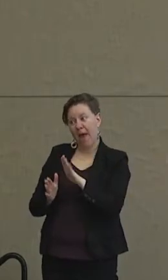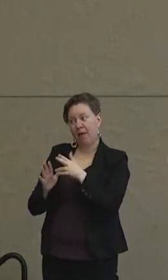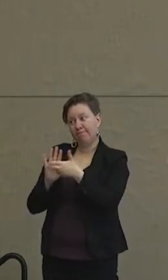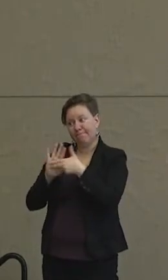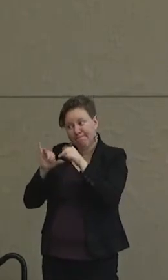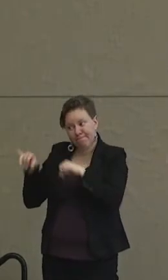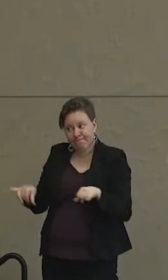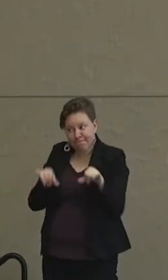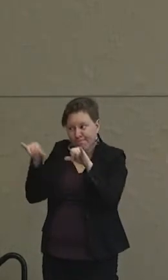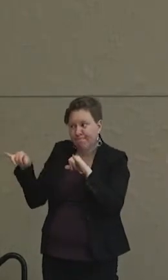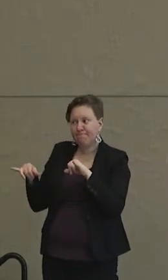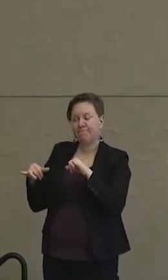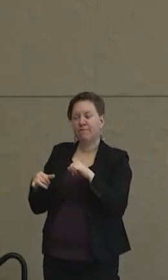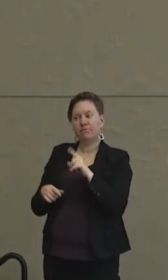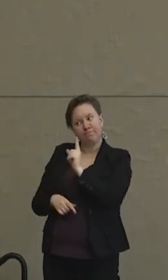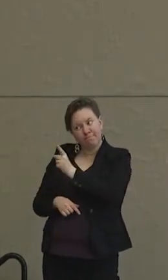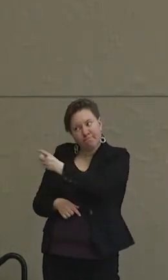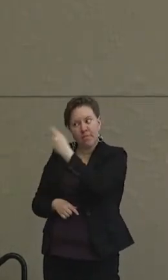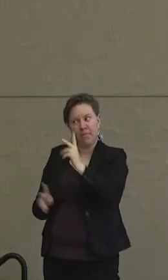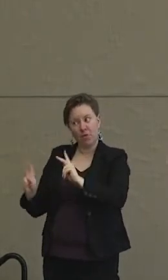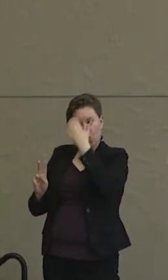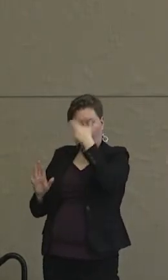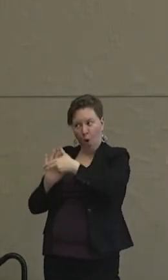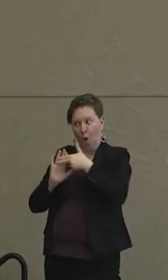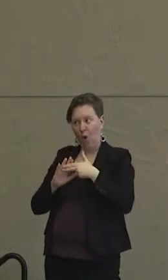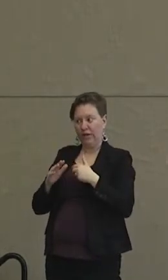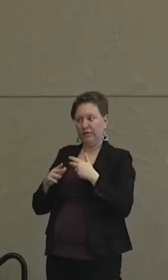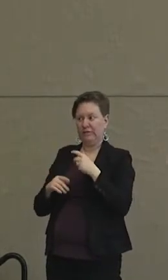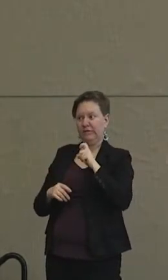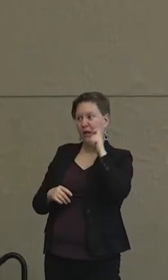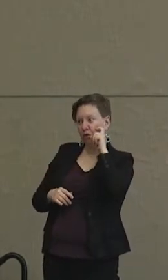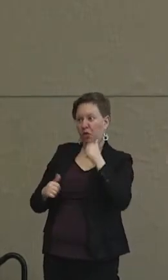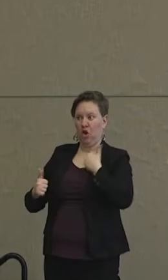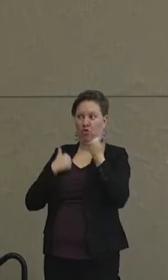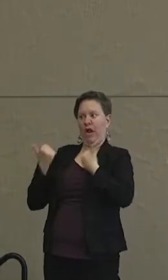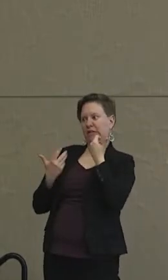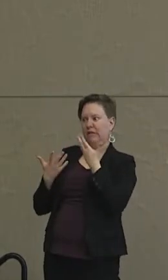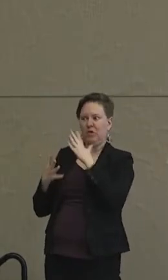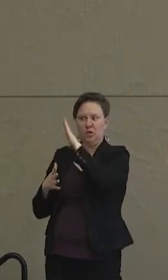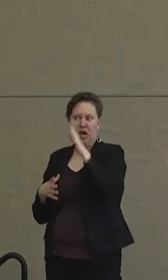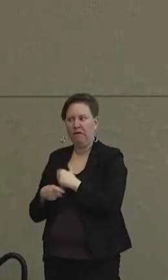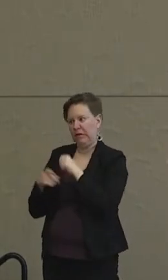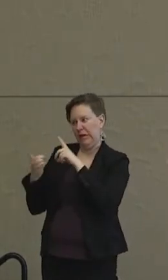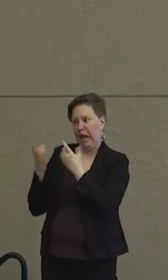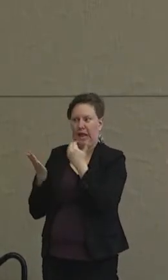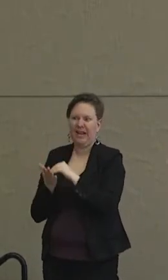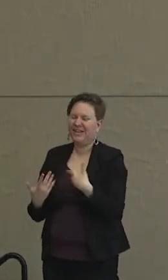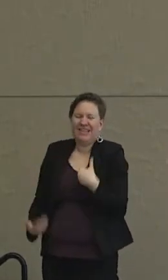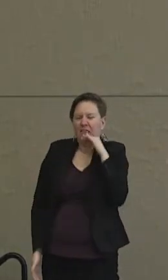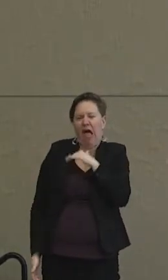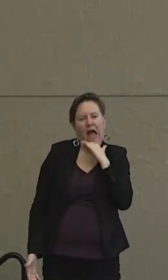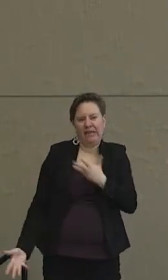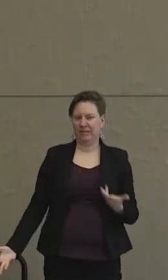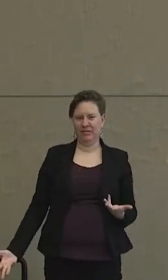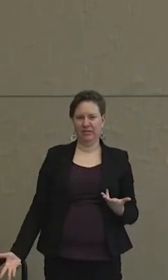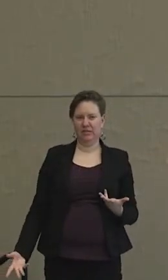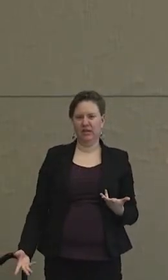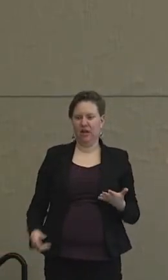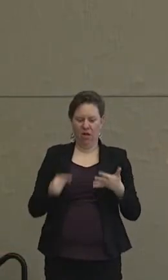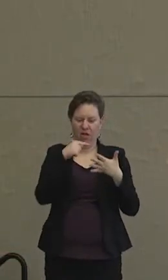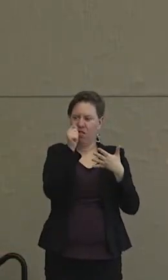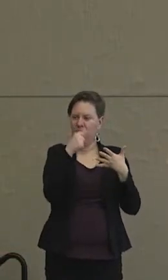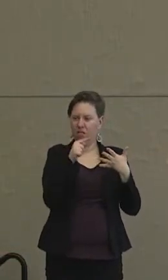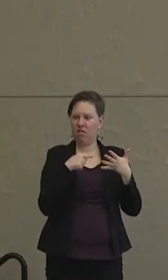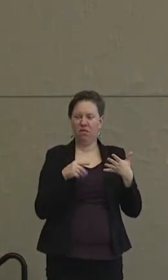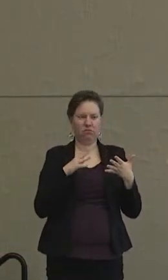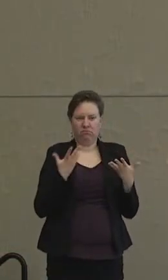reputation, people know you as a sexually aggressive guy, and you'll never get another date. It's lying to them, and lying to people never